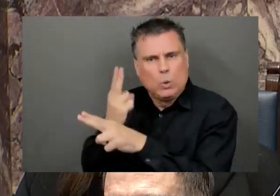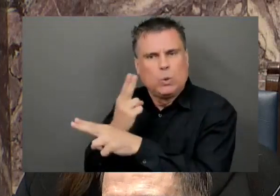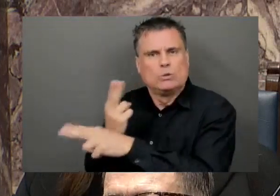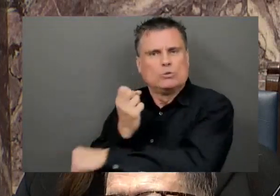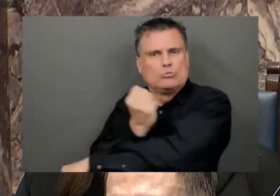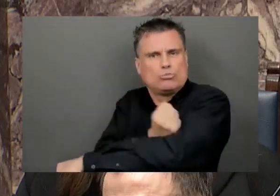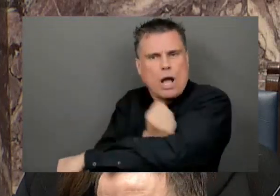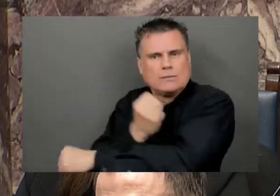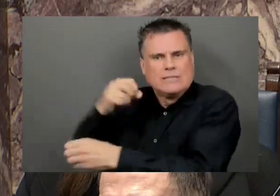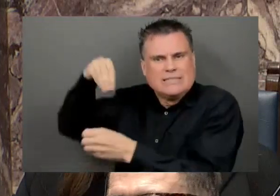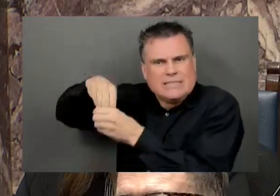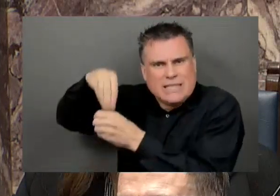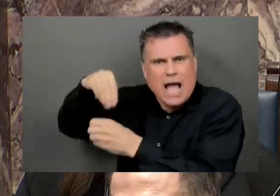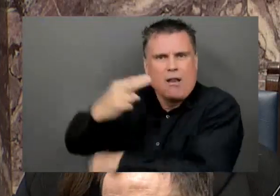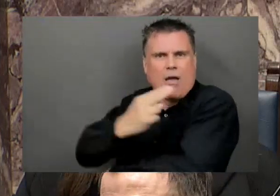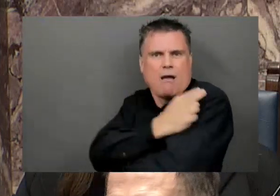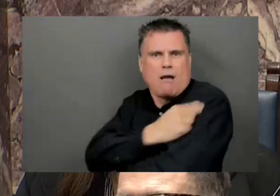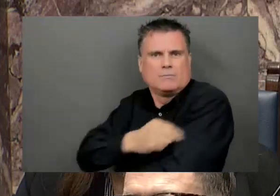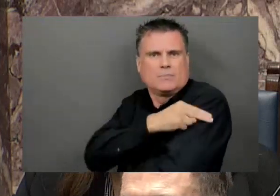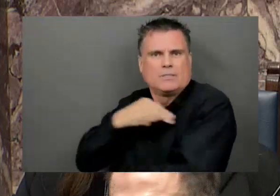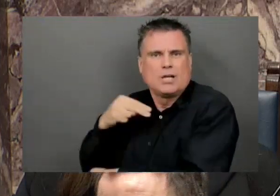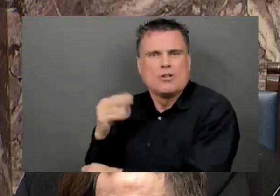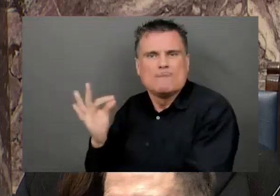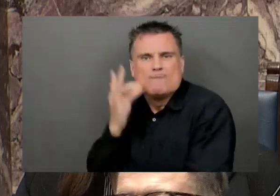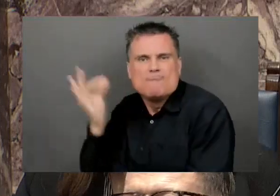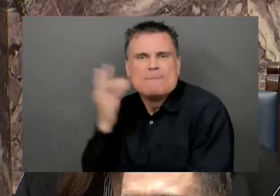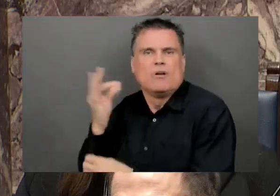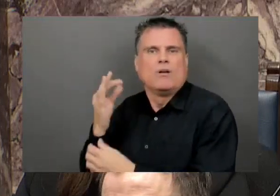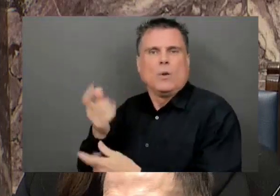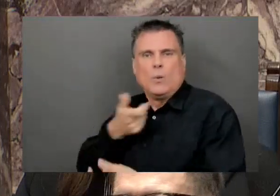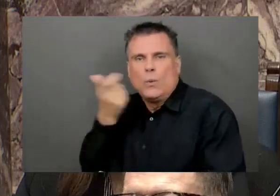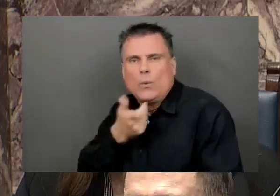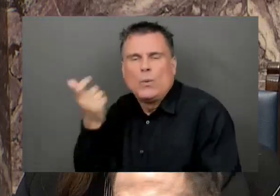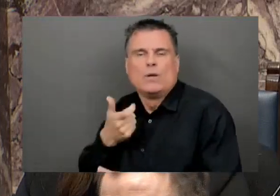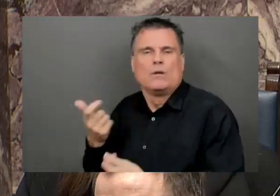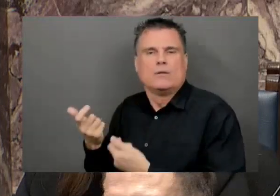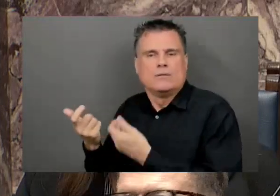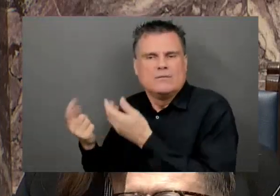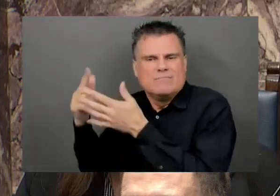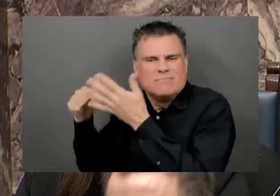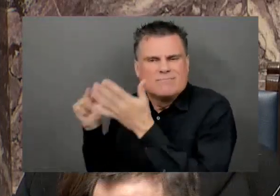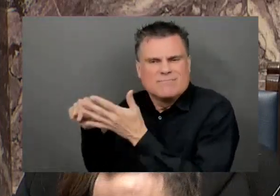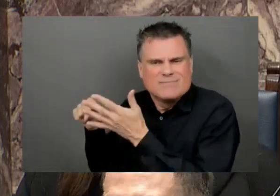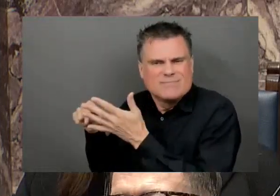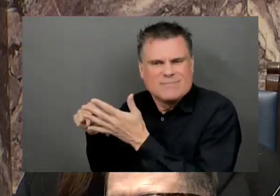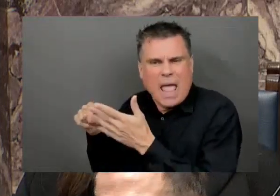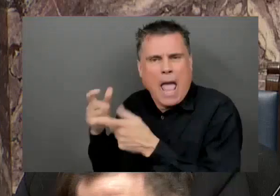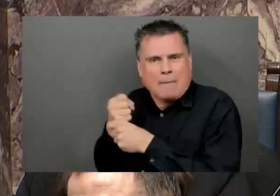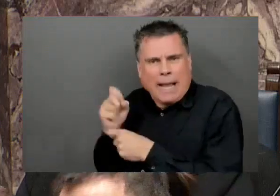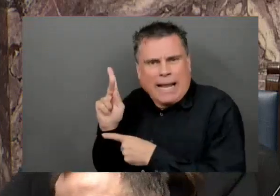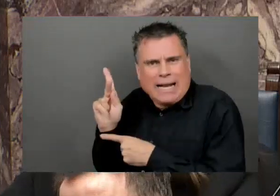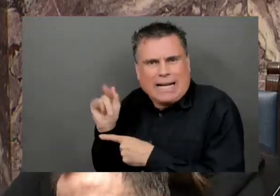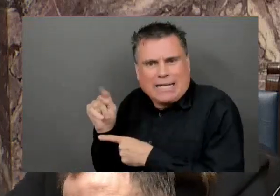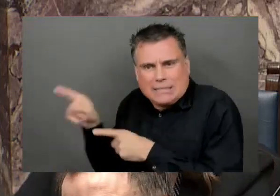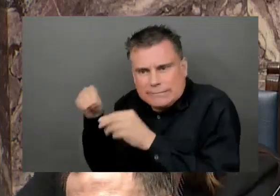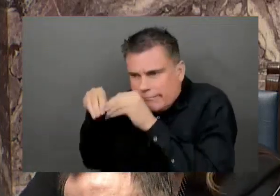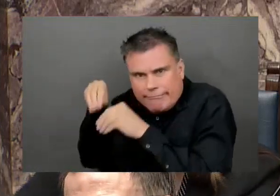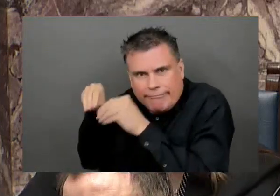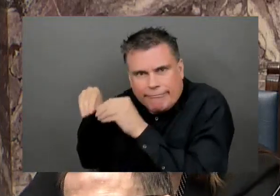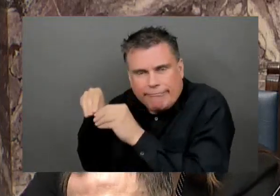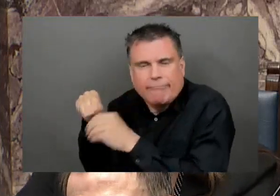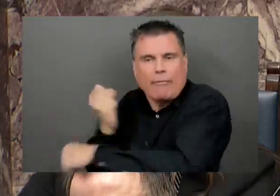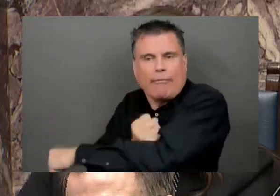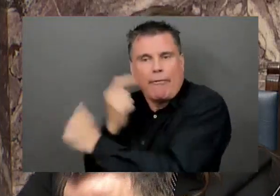burner kits. We're opposed to nurses needing emergency treatment after doing their job in hospitals.